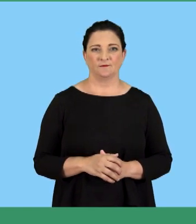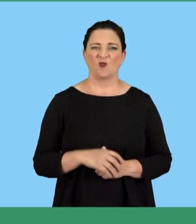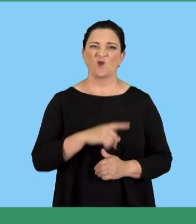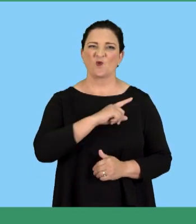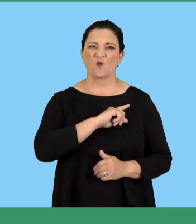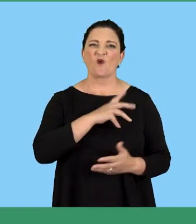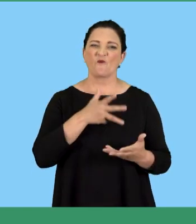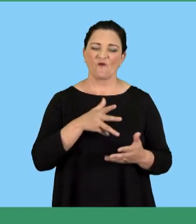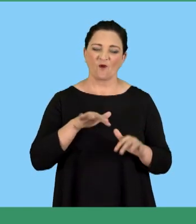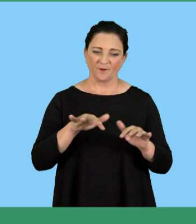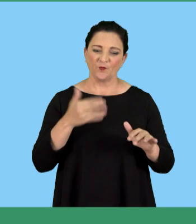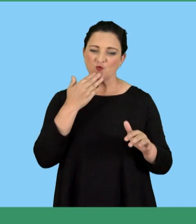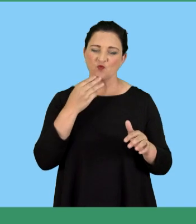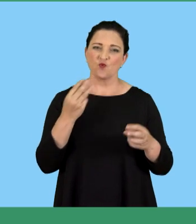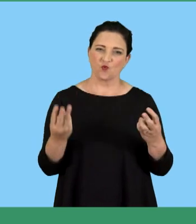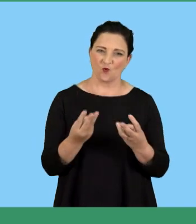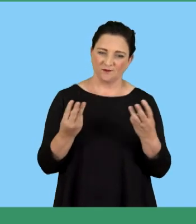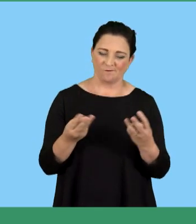employees.